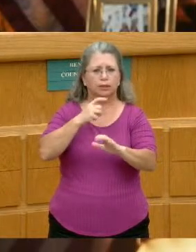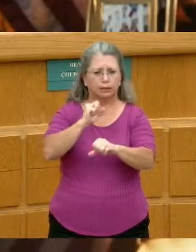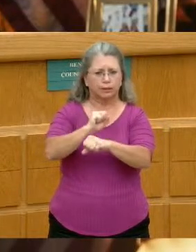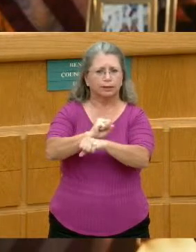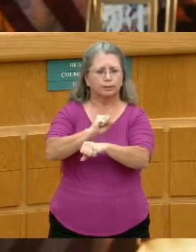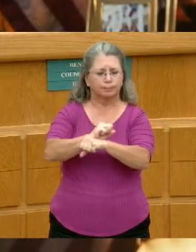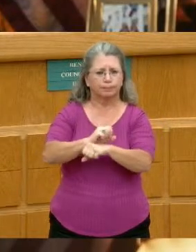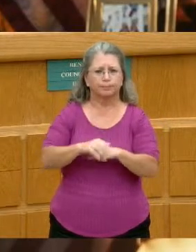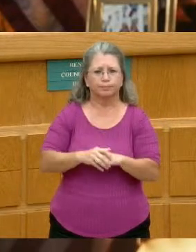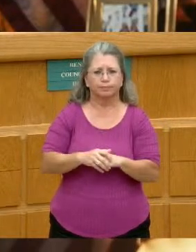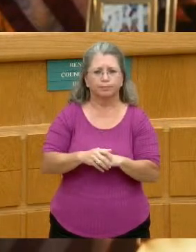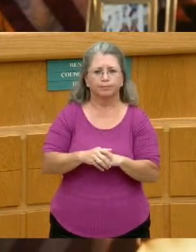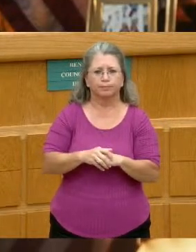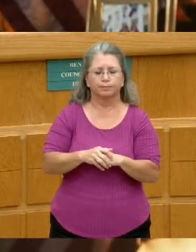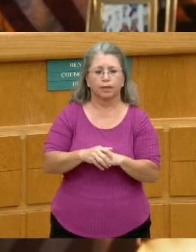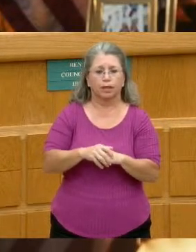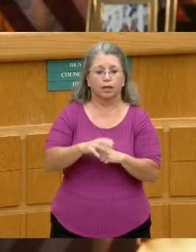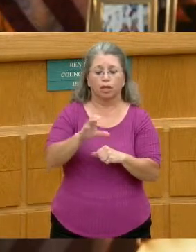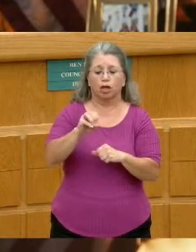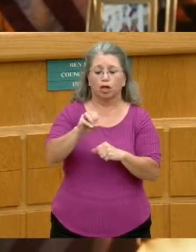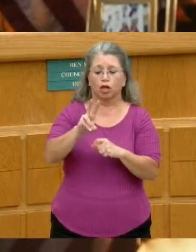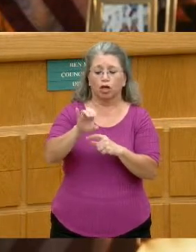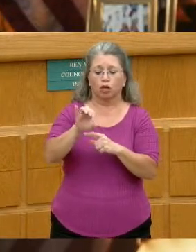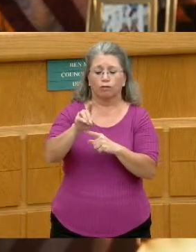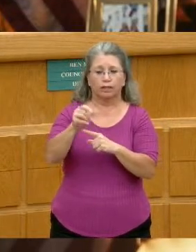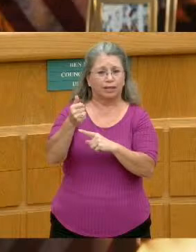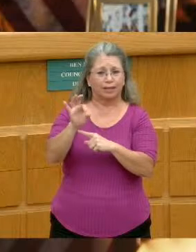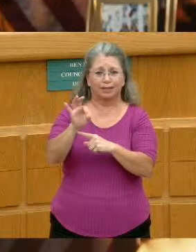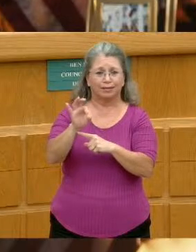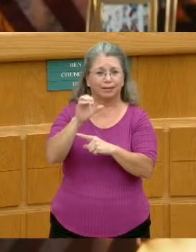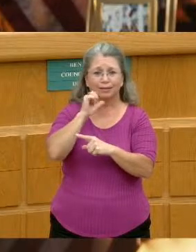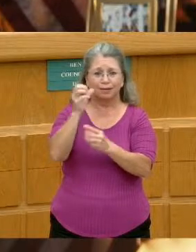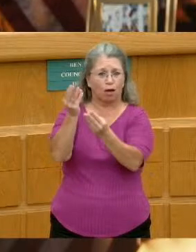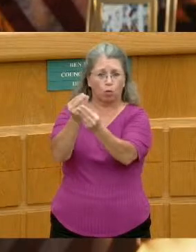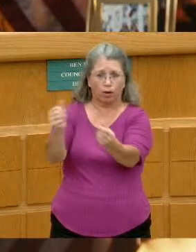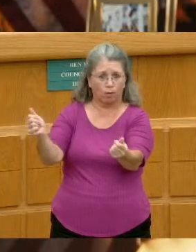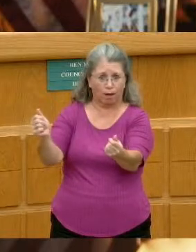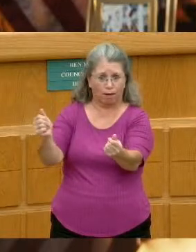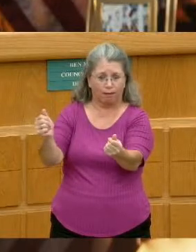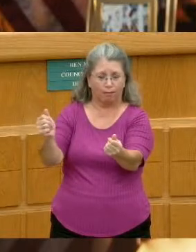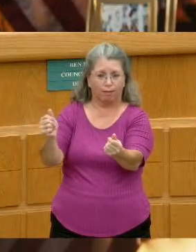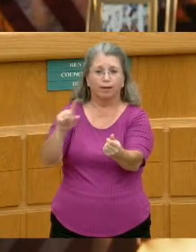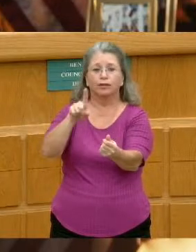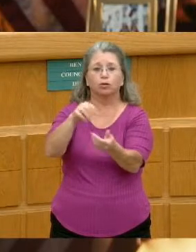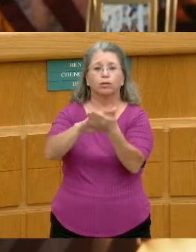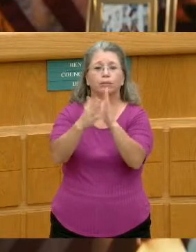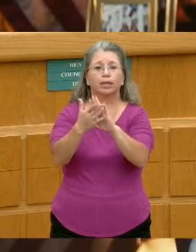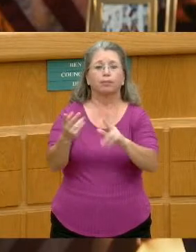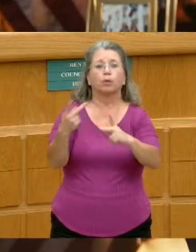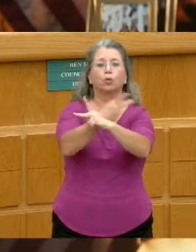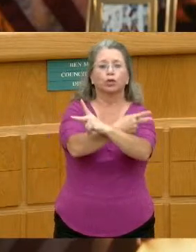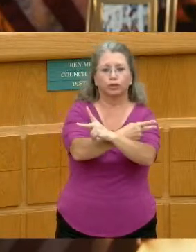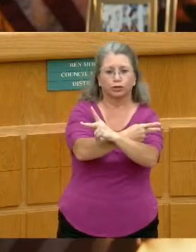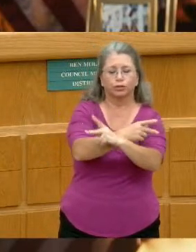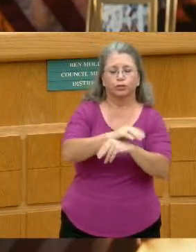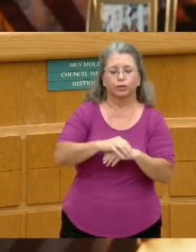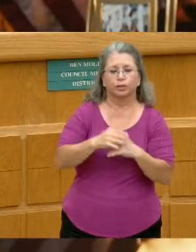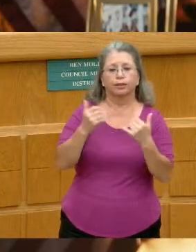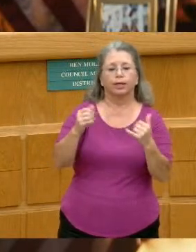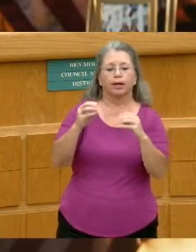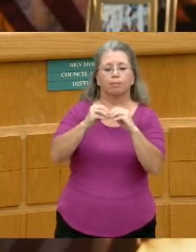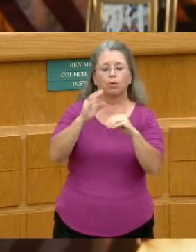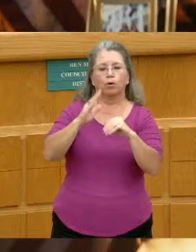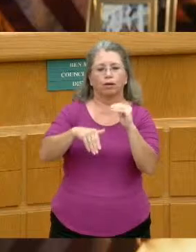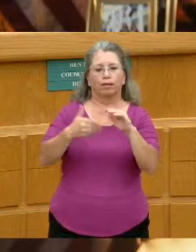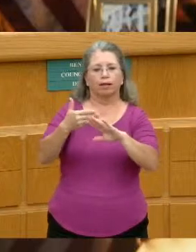going away. In fact, it's getting worse. Now more than ever, action by everyone